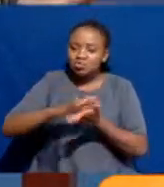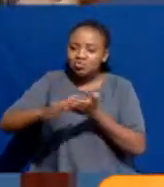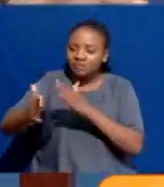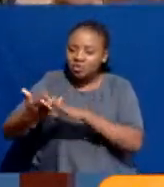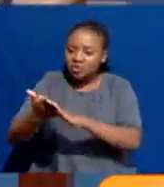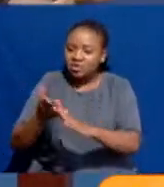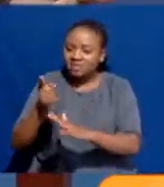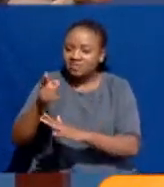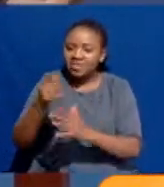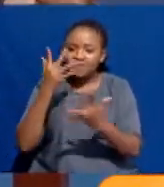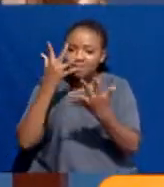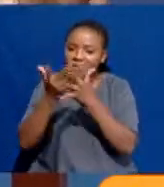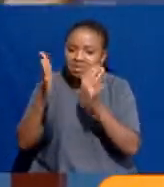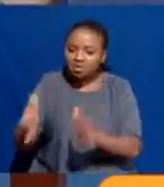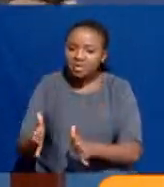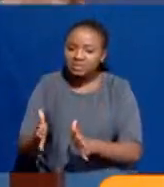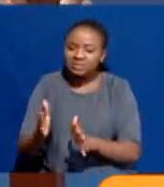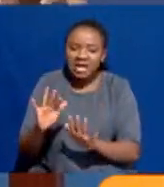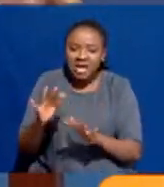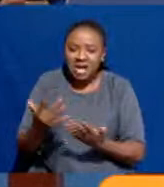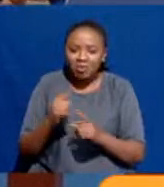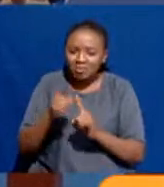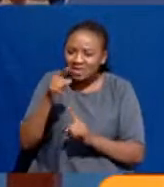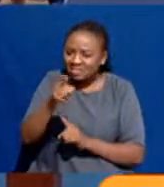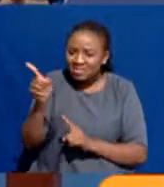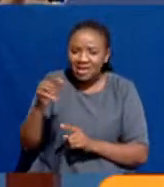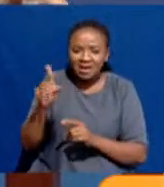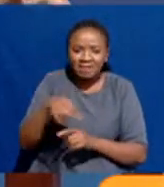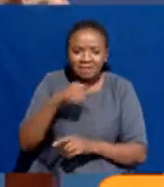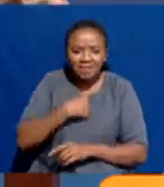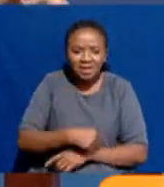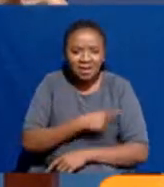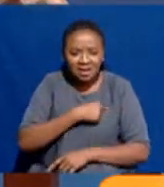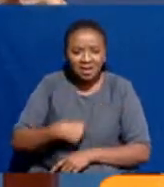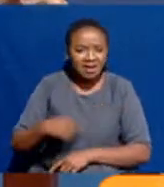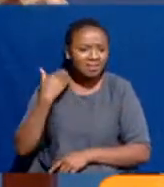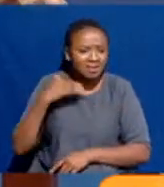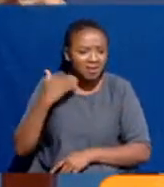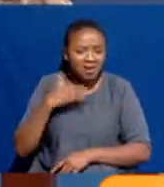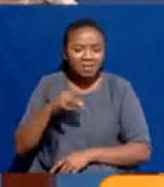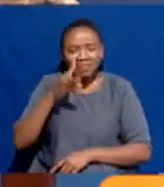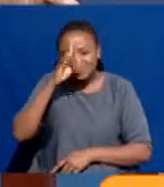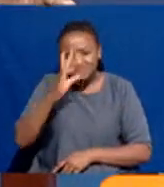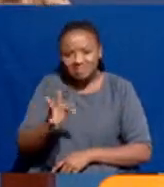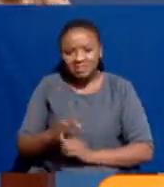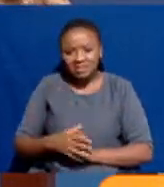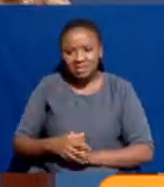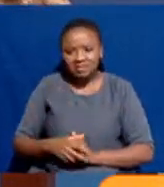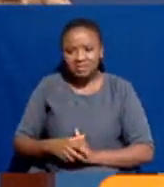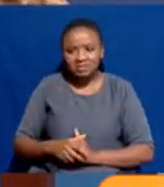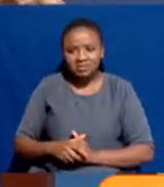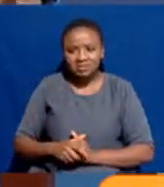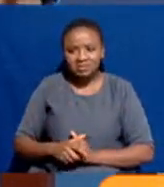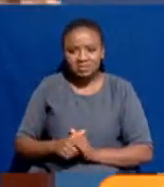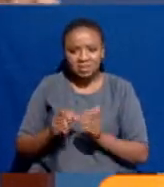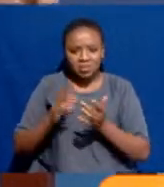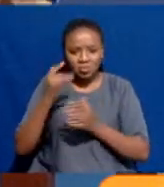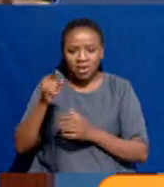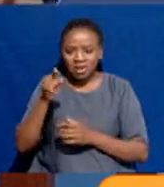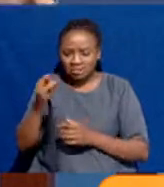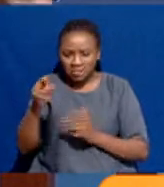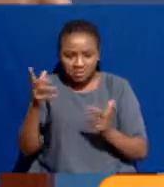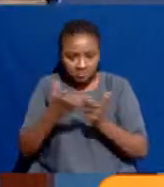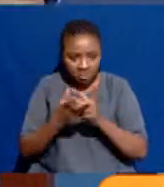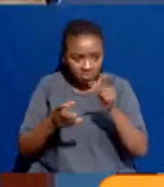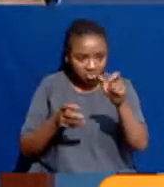mass pardoning of people who have committed heinous crimes. Are they a reflection of the kind of a person that you are? Because you forgive people who